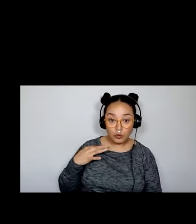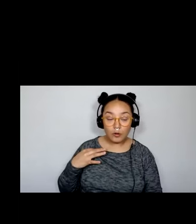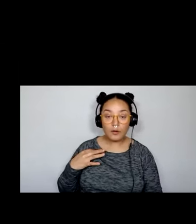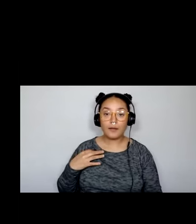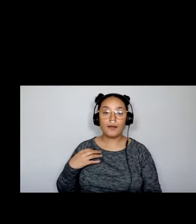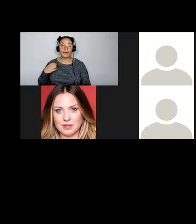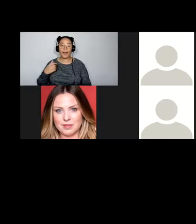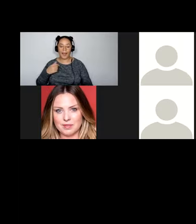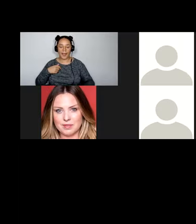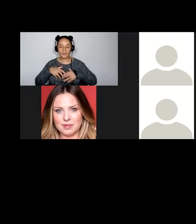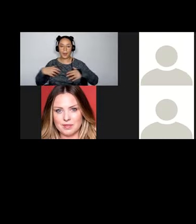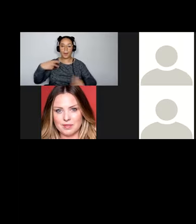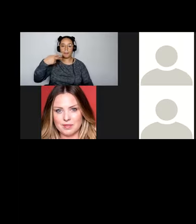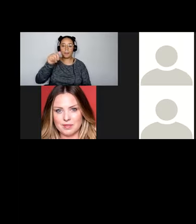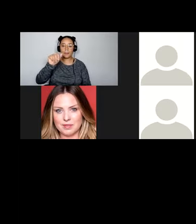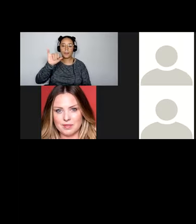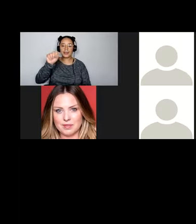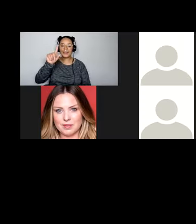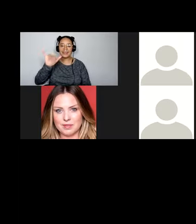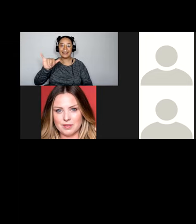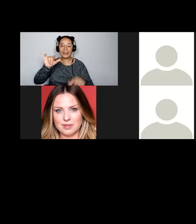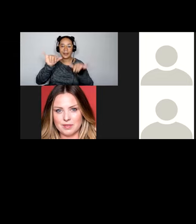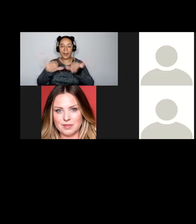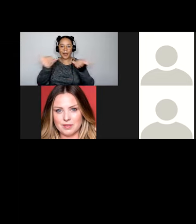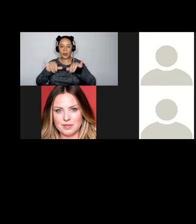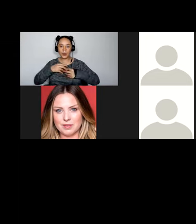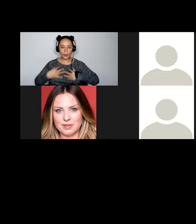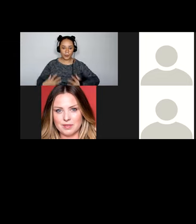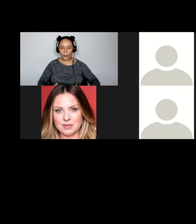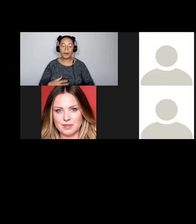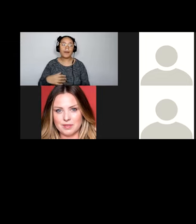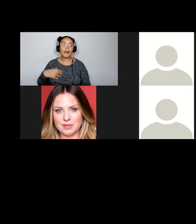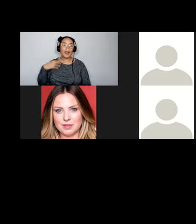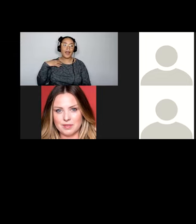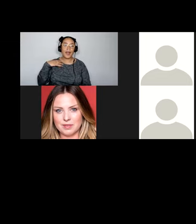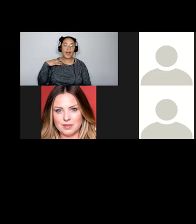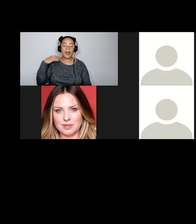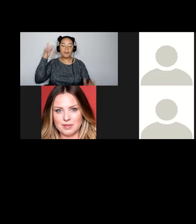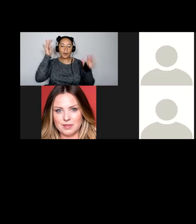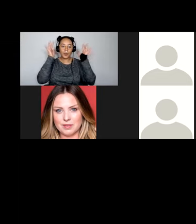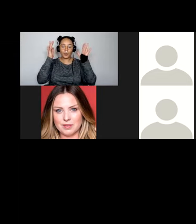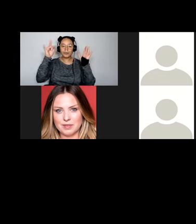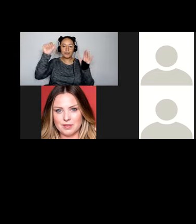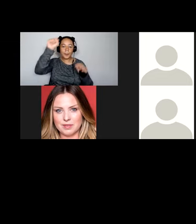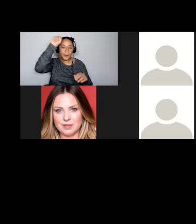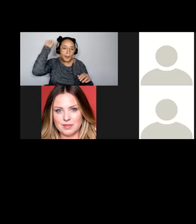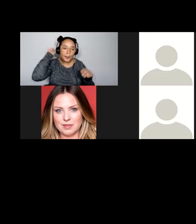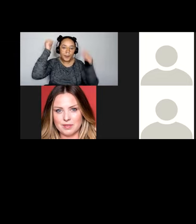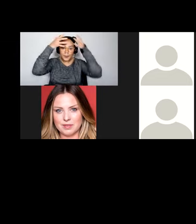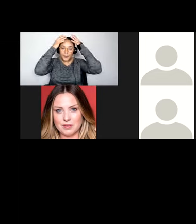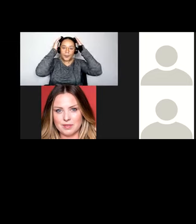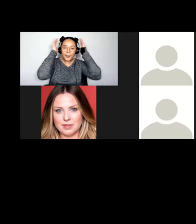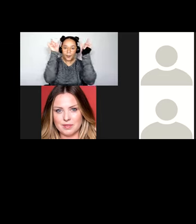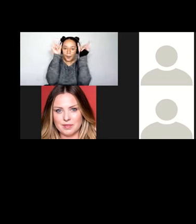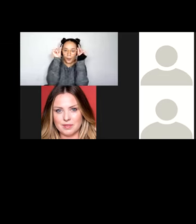paisley on it. Um, I have a fresh ball of fade with a trimmed black beard. And, uh, in my background, I